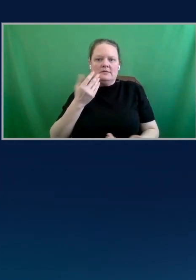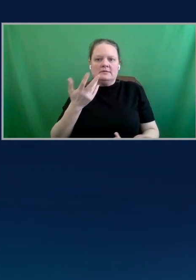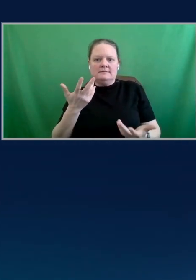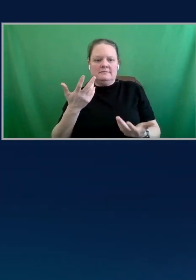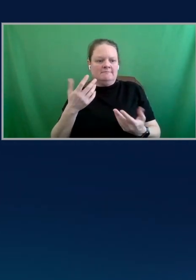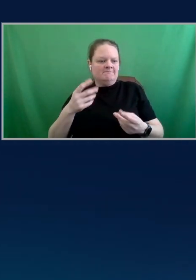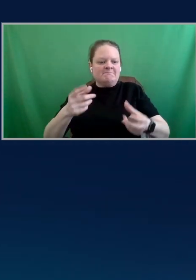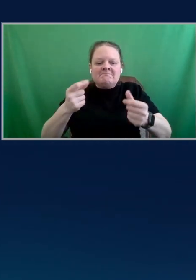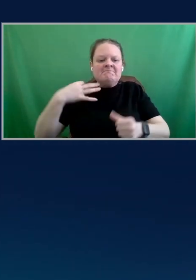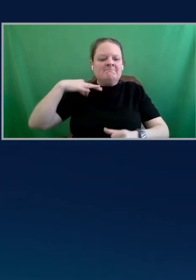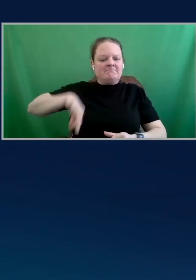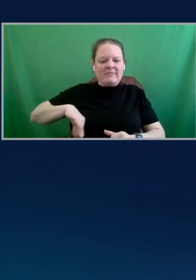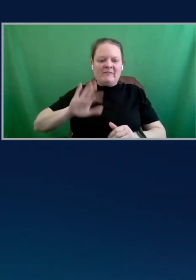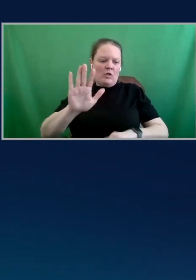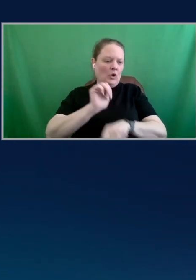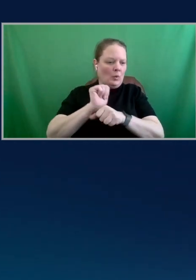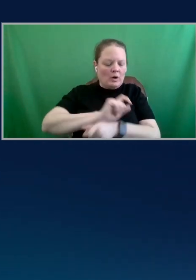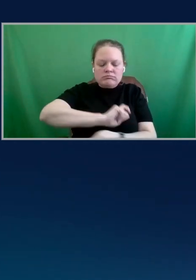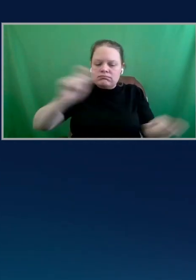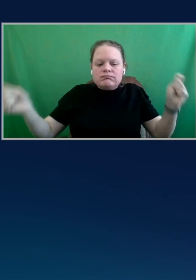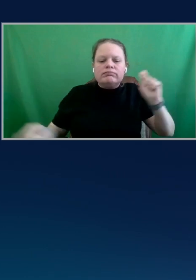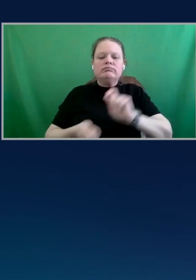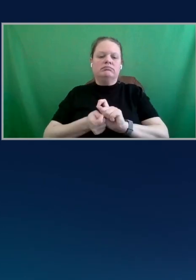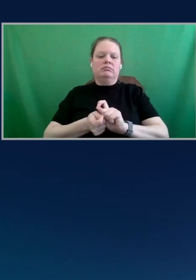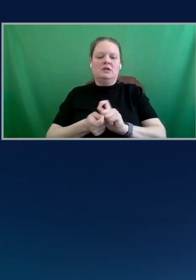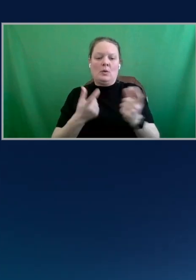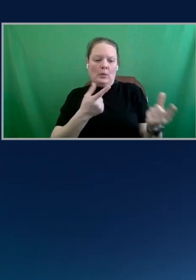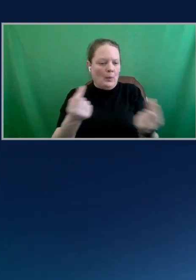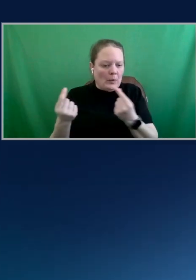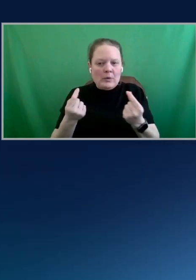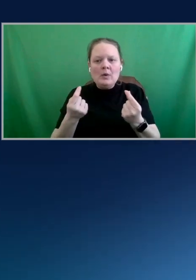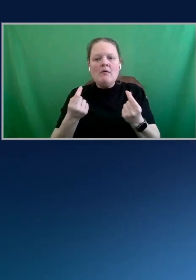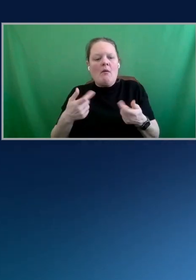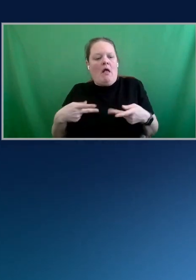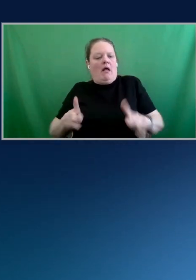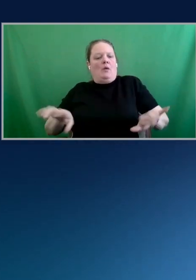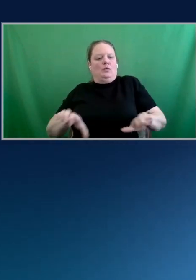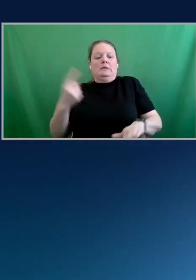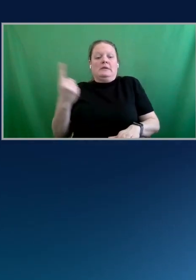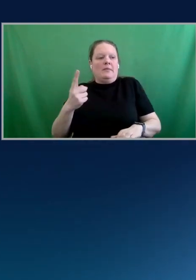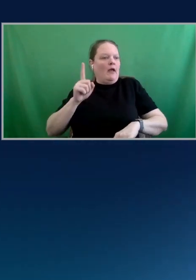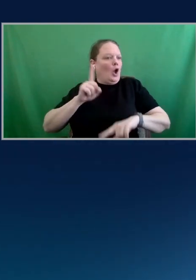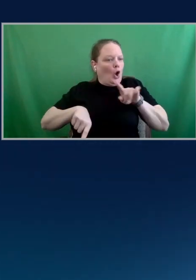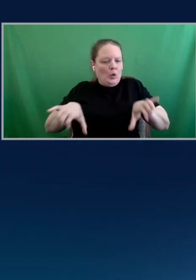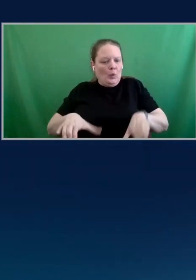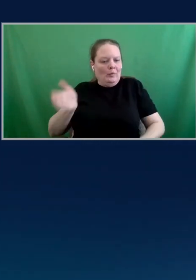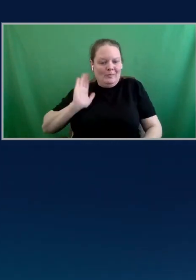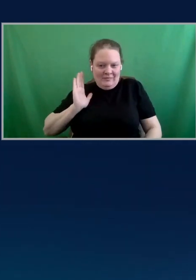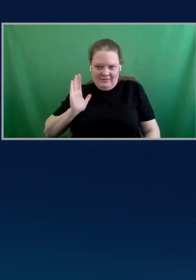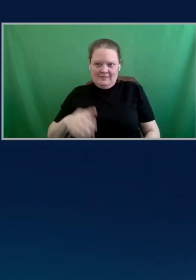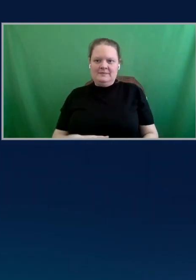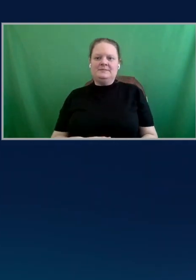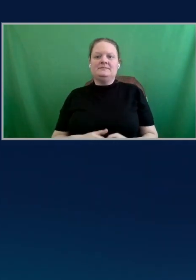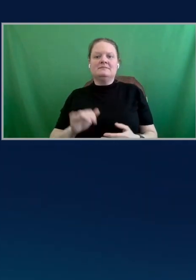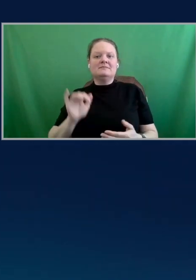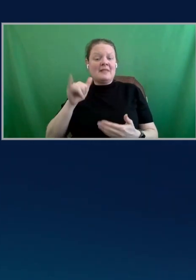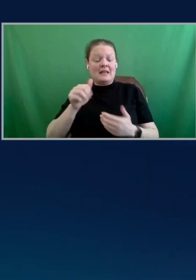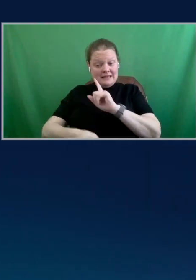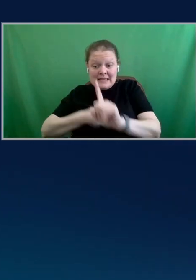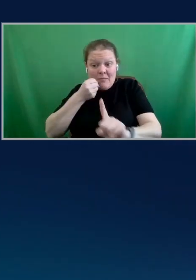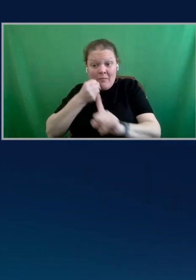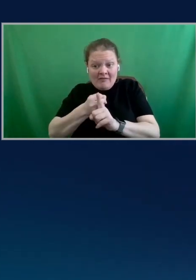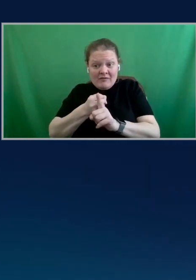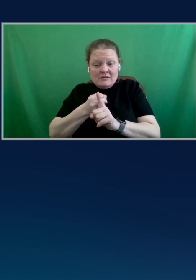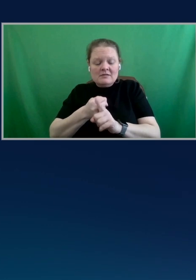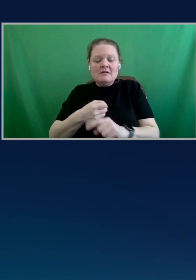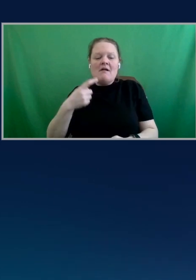work, dramatically changed their work, or has enabled them to do something that they weren't able to do before, which is impactful. And I think at the